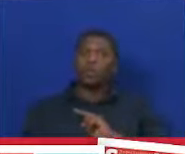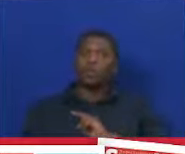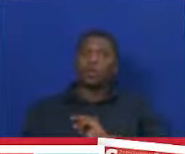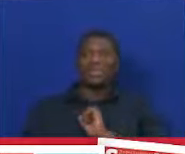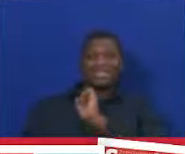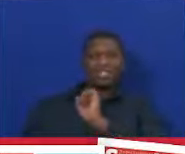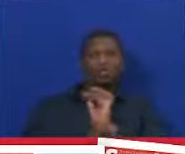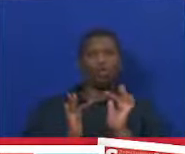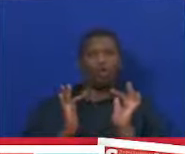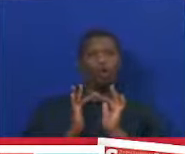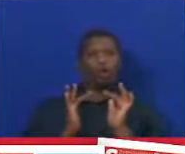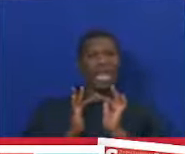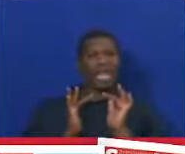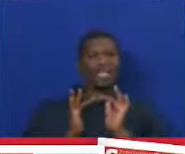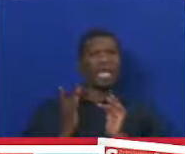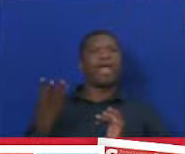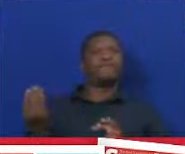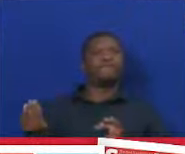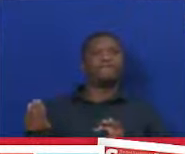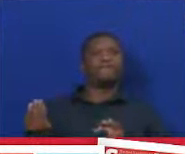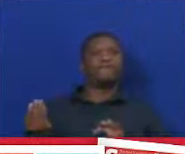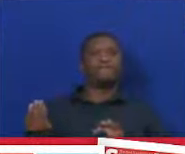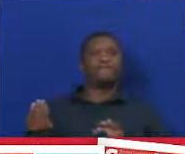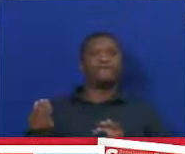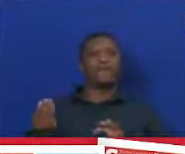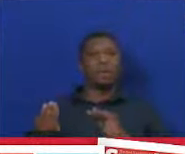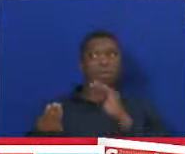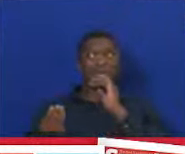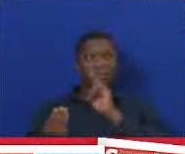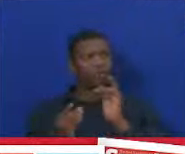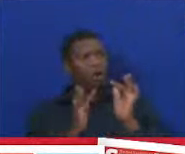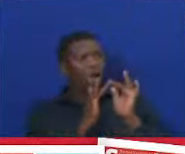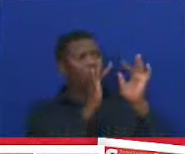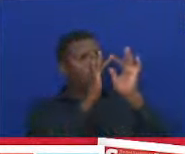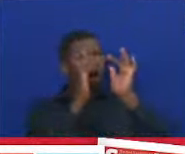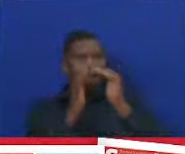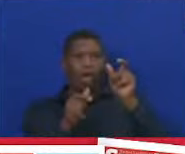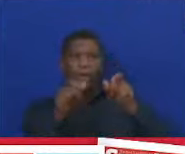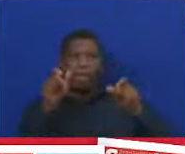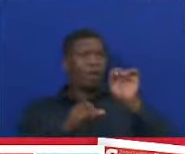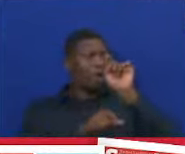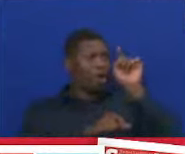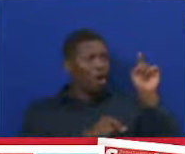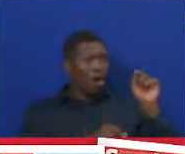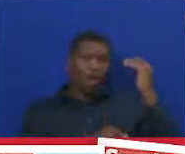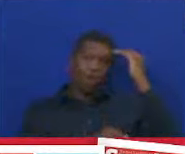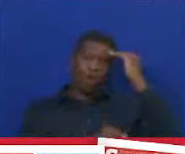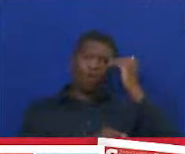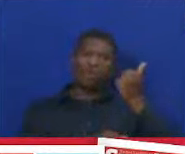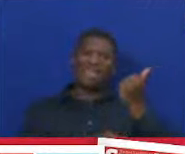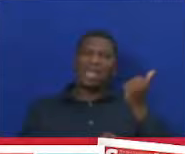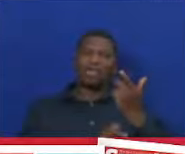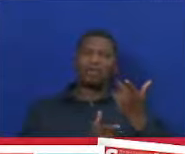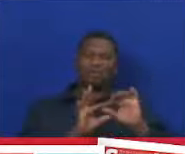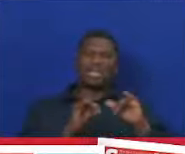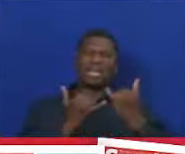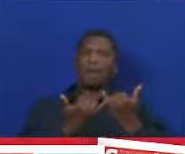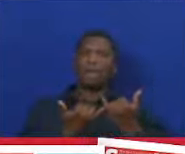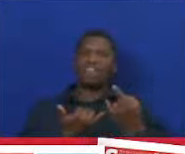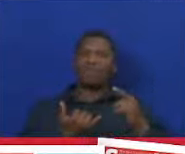the type, the industry that, the security industry that he is in business.